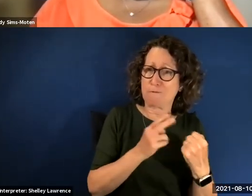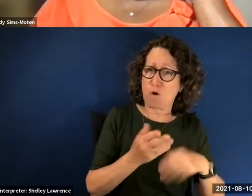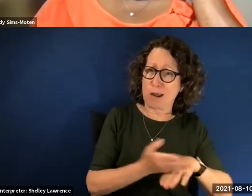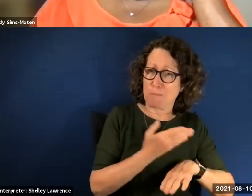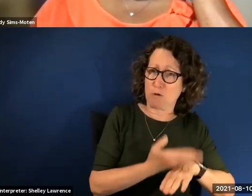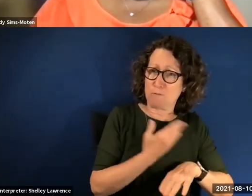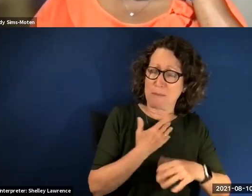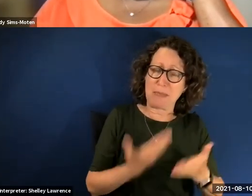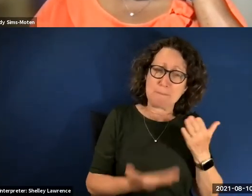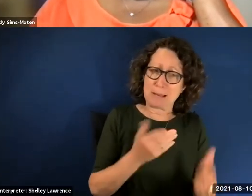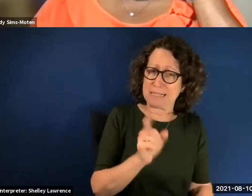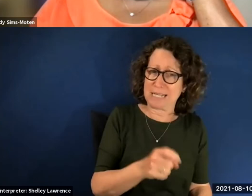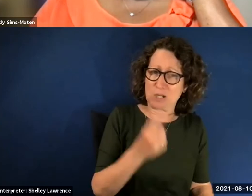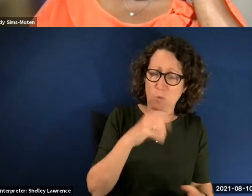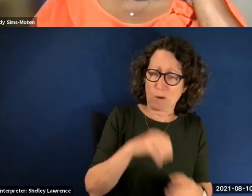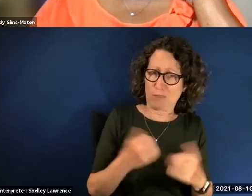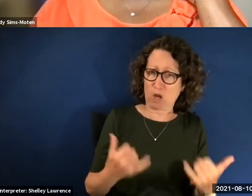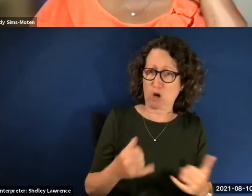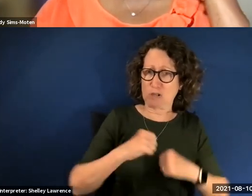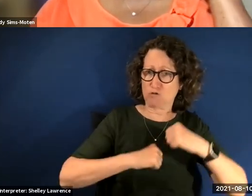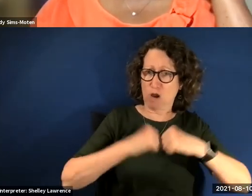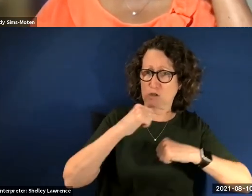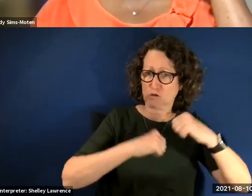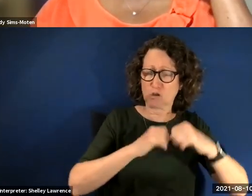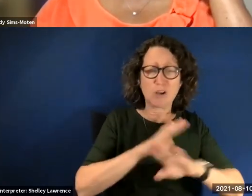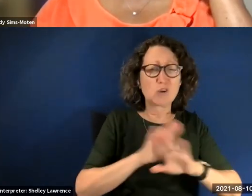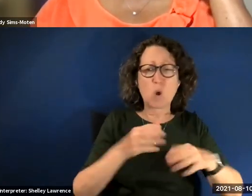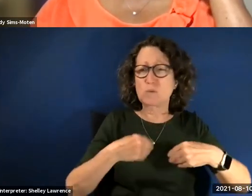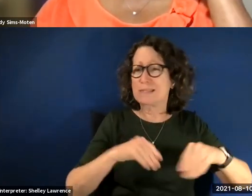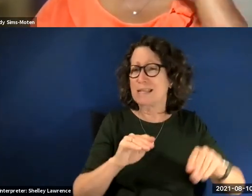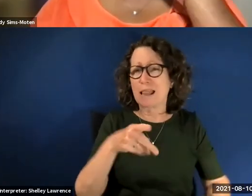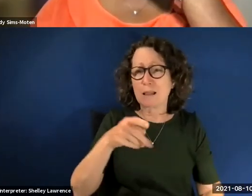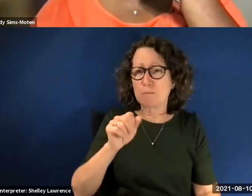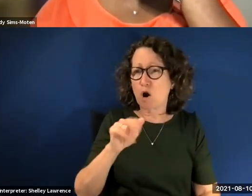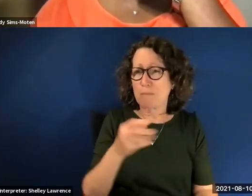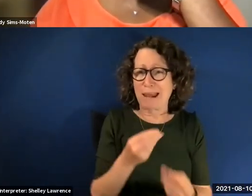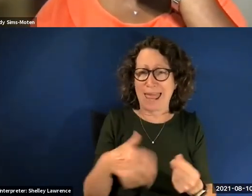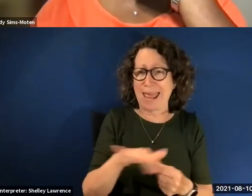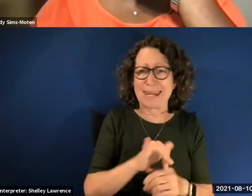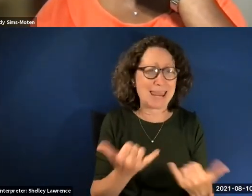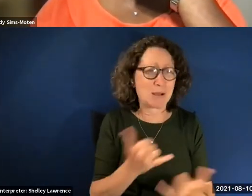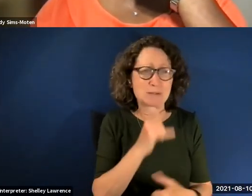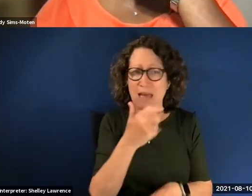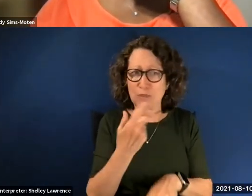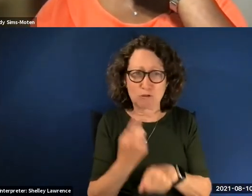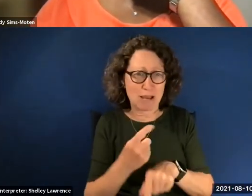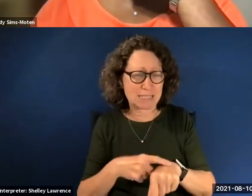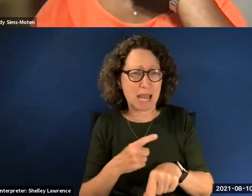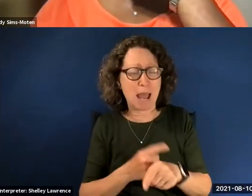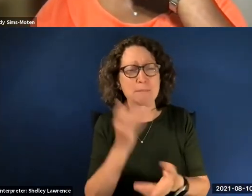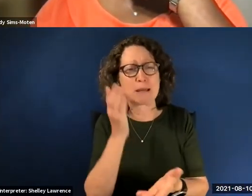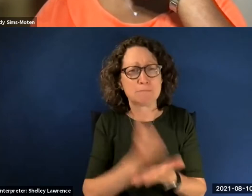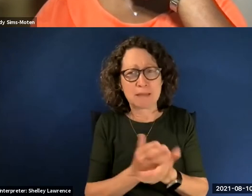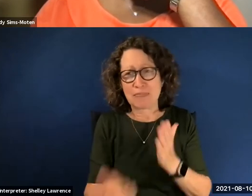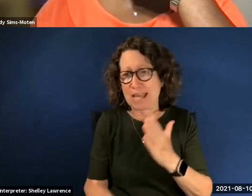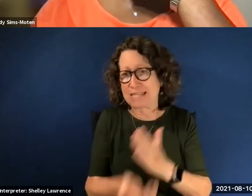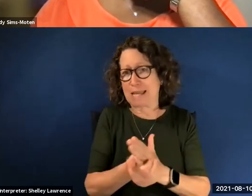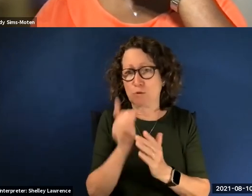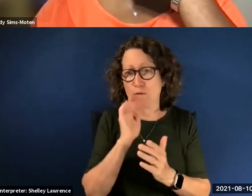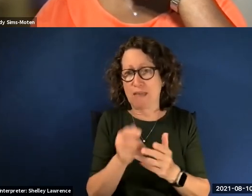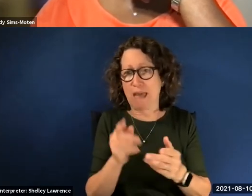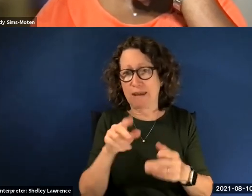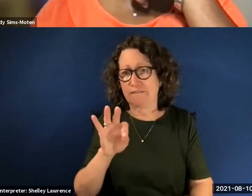most likely are needed with the current structure. Don't sell Parma land. Now is not the time. Terminate the addendum to the